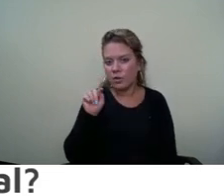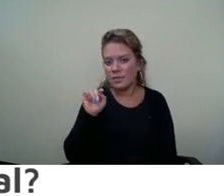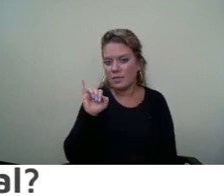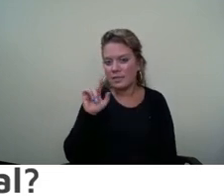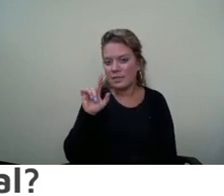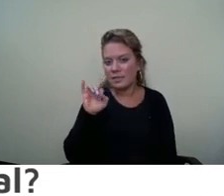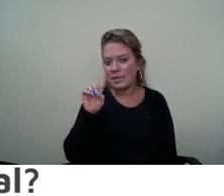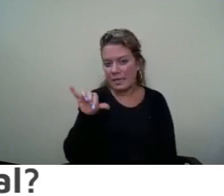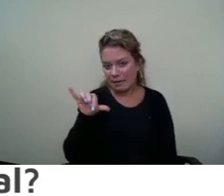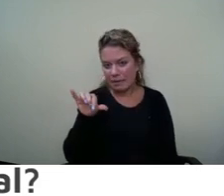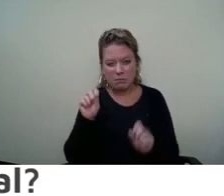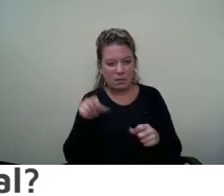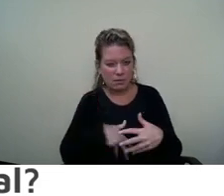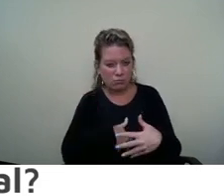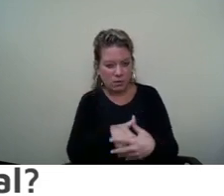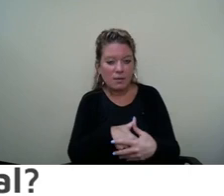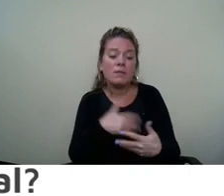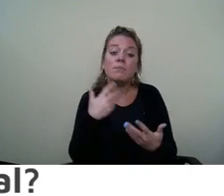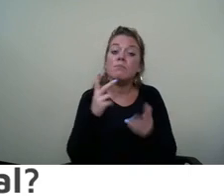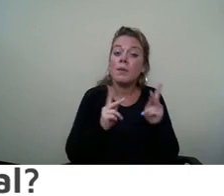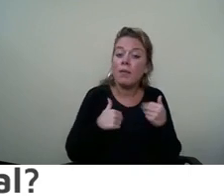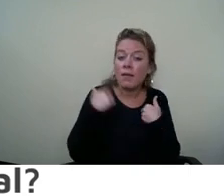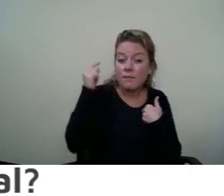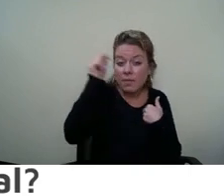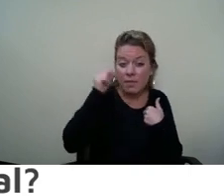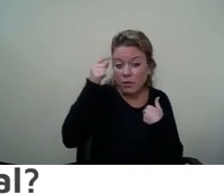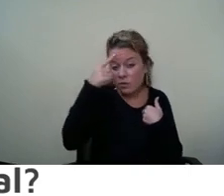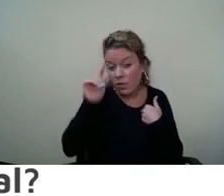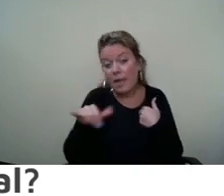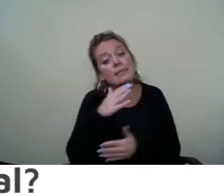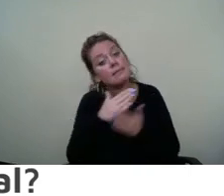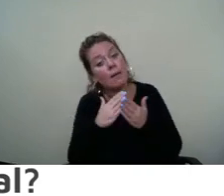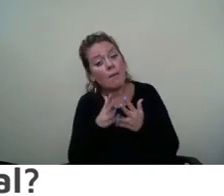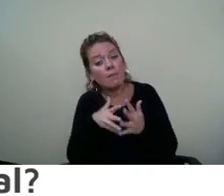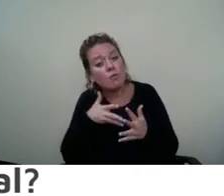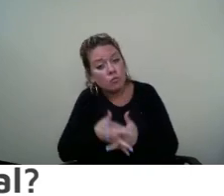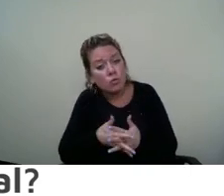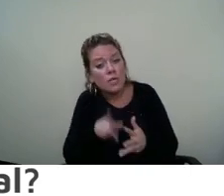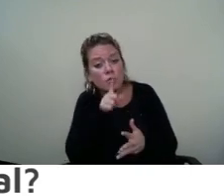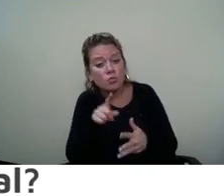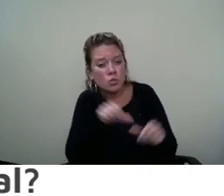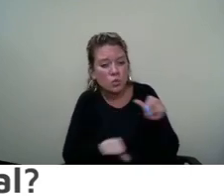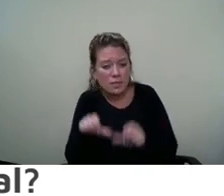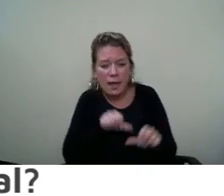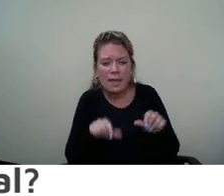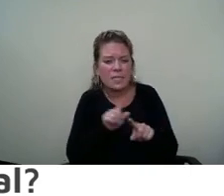people absolutely have theories for these. Some might be rooted in some true science, but then it turns into